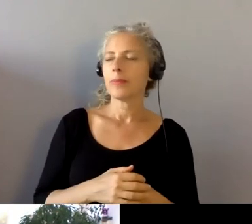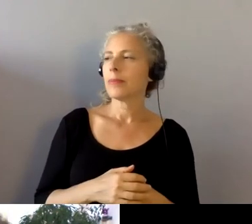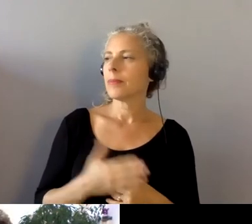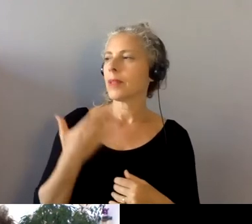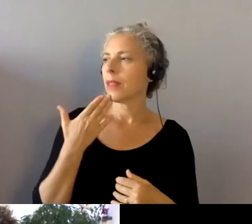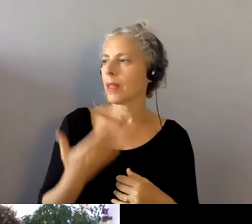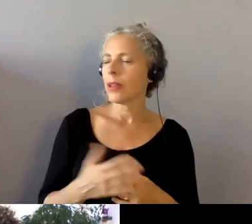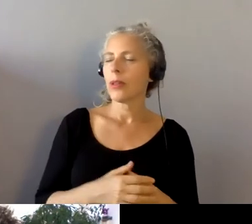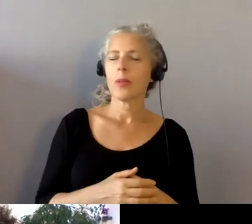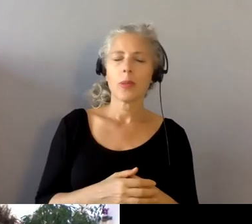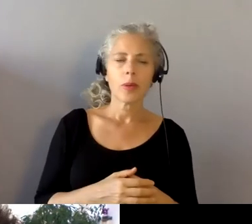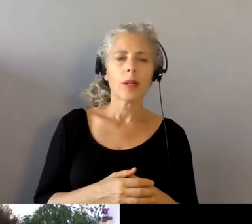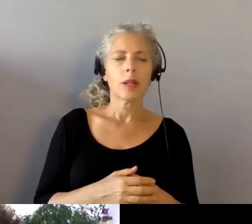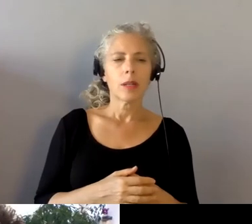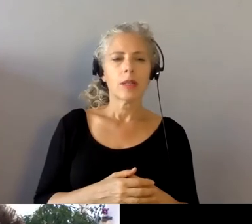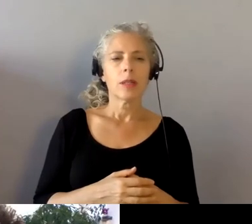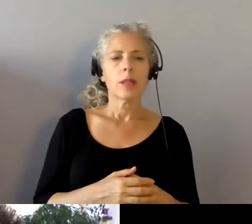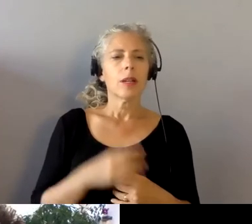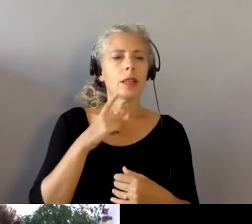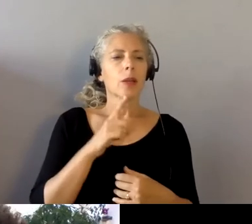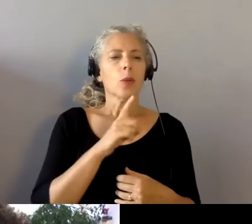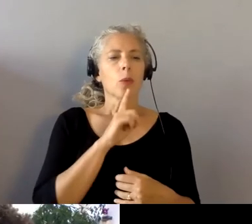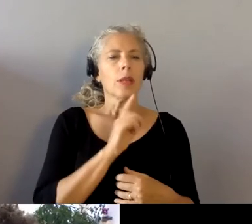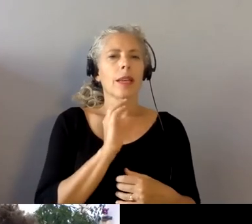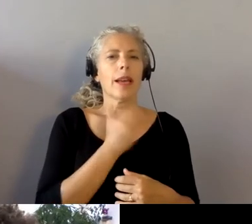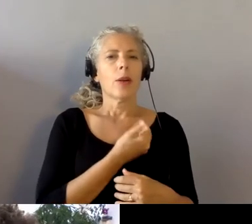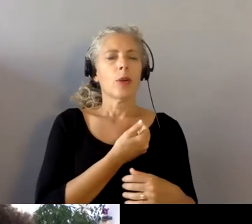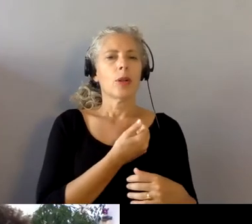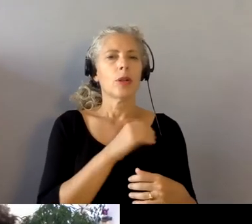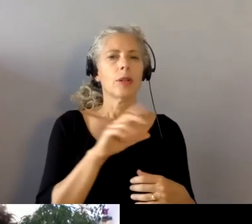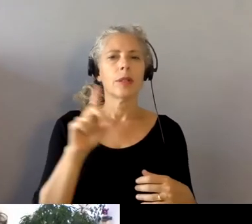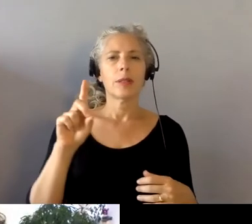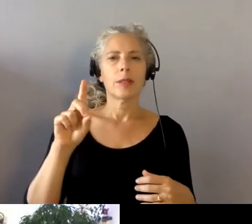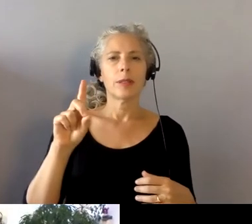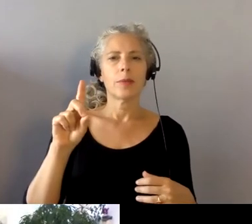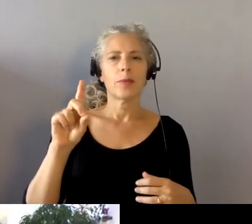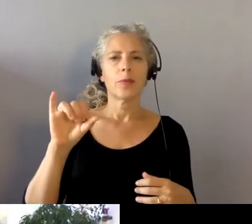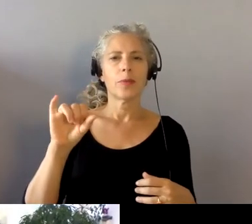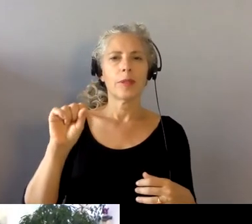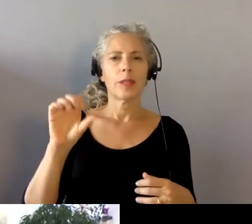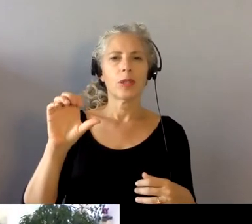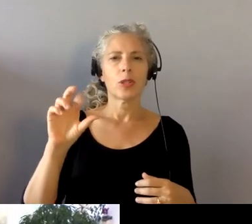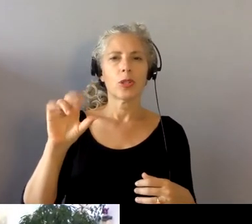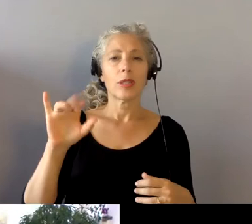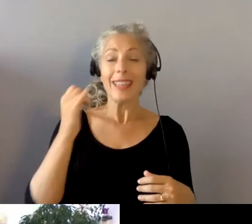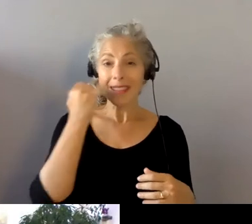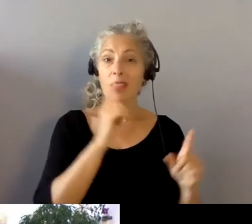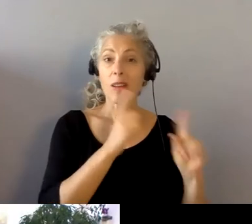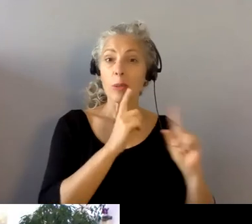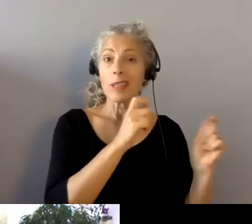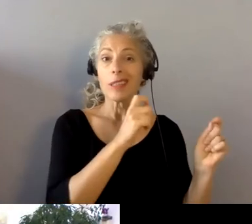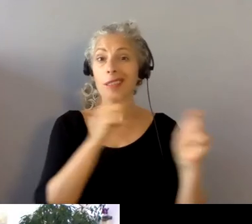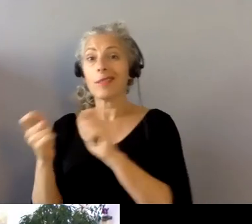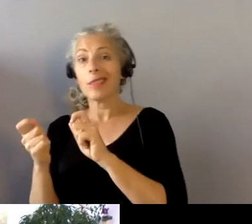discursive space does feel like such the project, right? Like such a gift, if we could really shift conversation and leave that